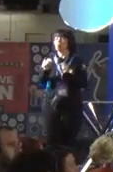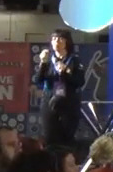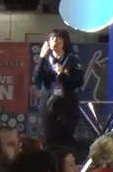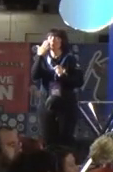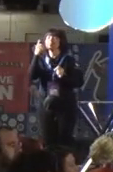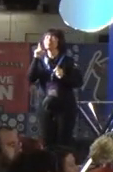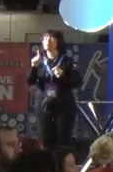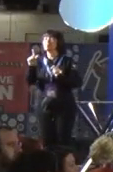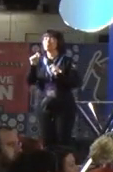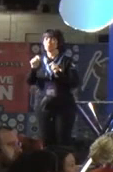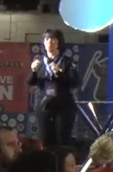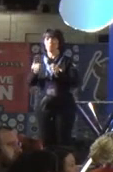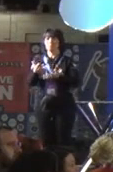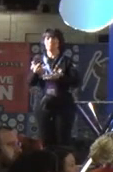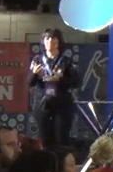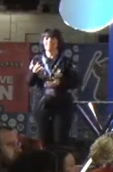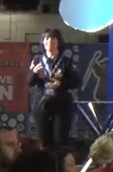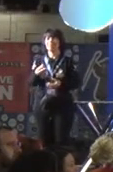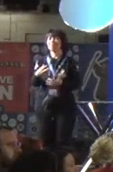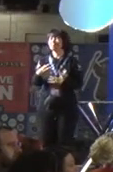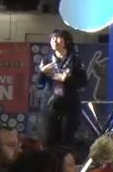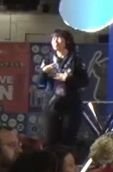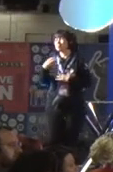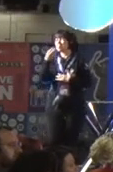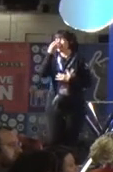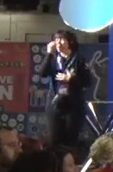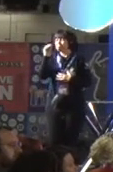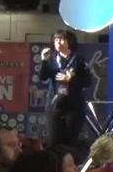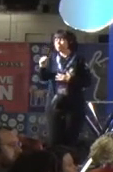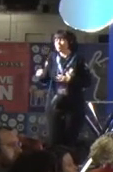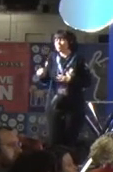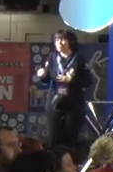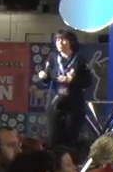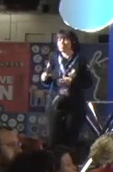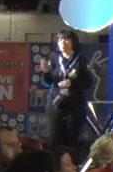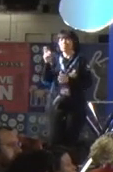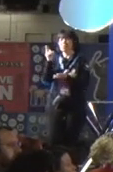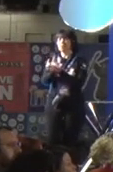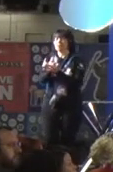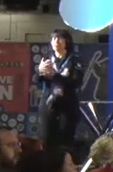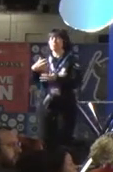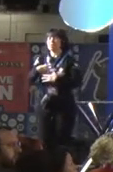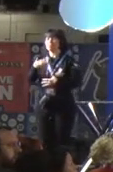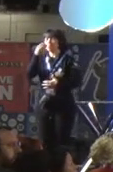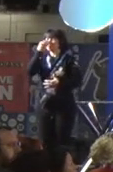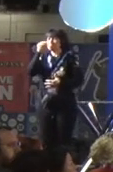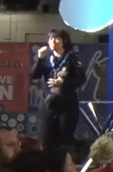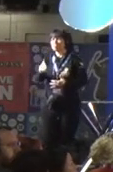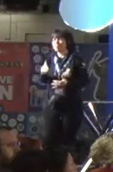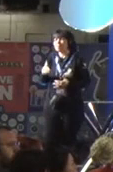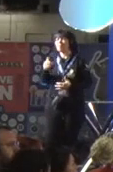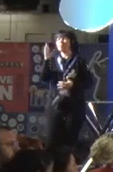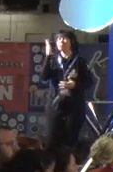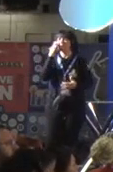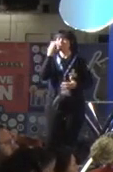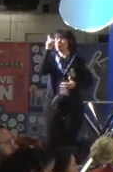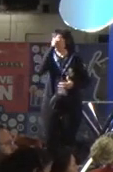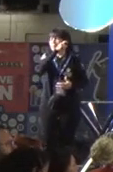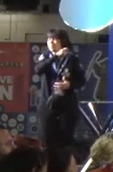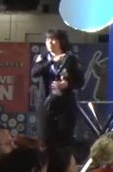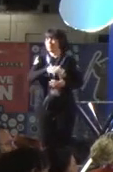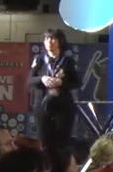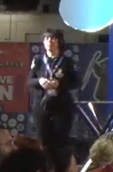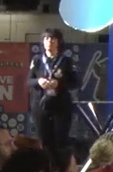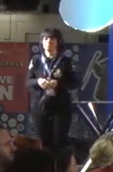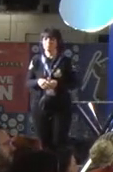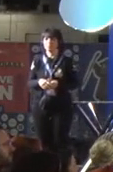rejection that there are always rejection, and I wanted to know, how do you cope and what It's very difficult. I won't make light of it or tell you